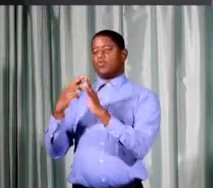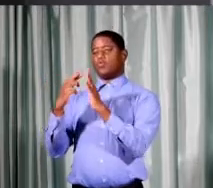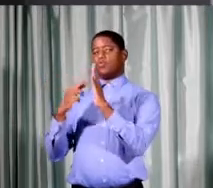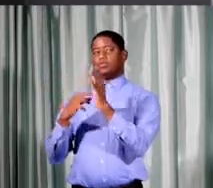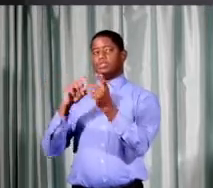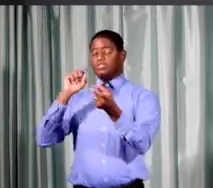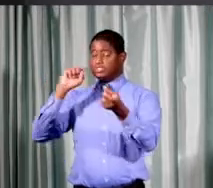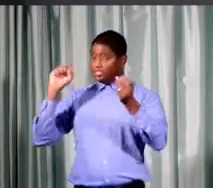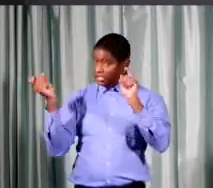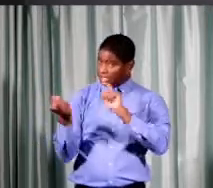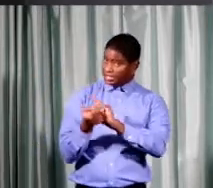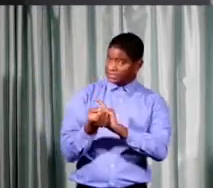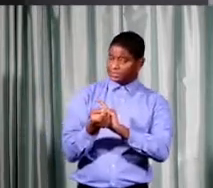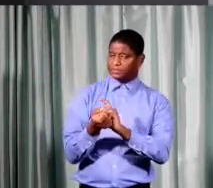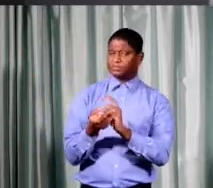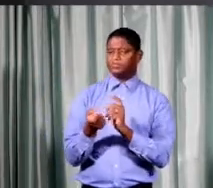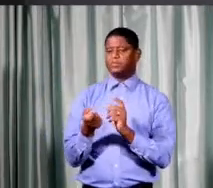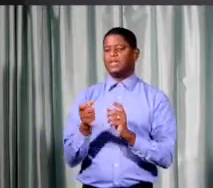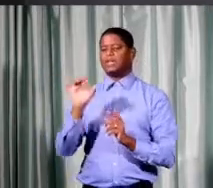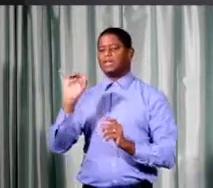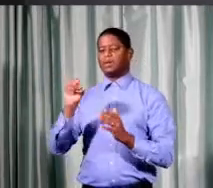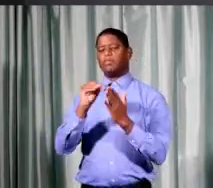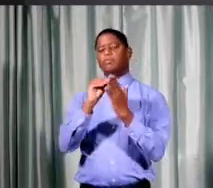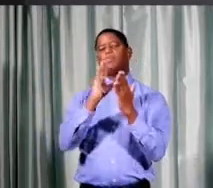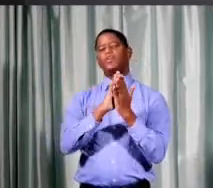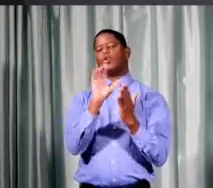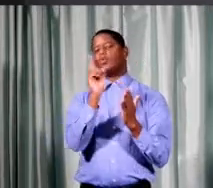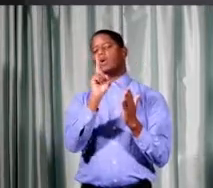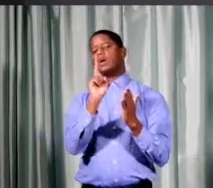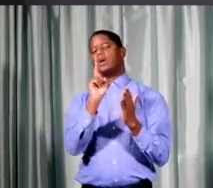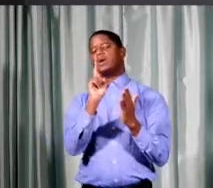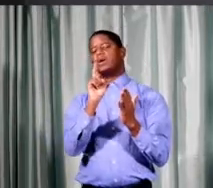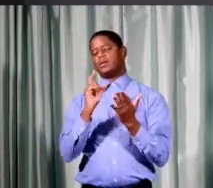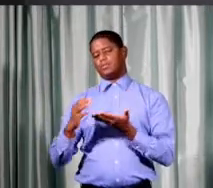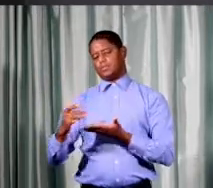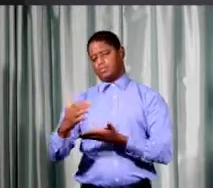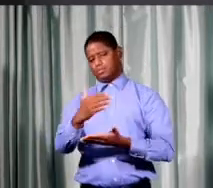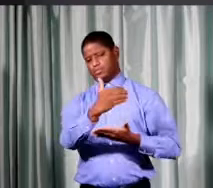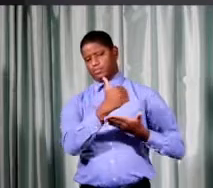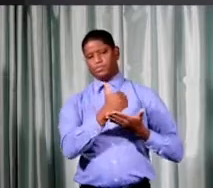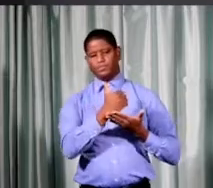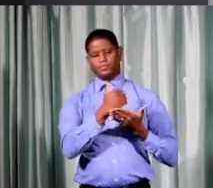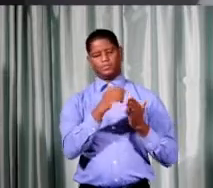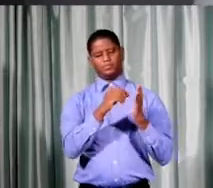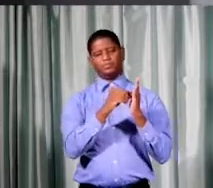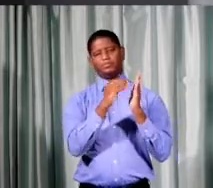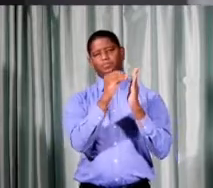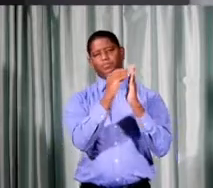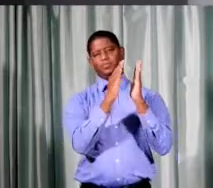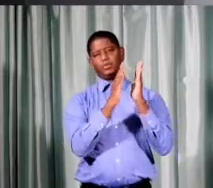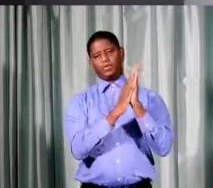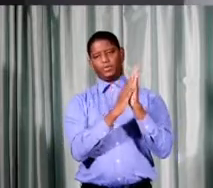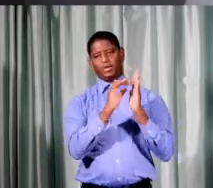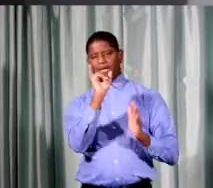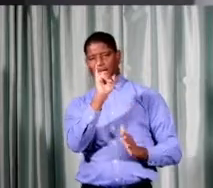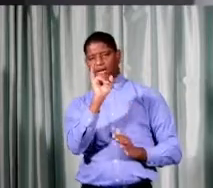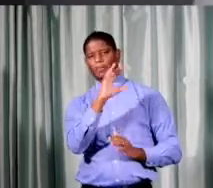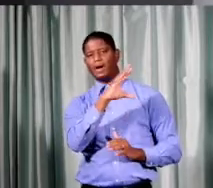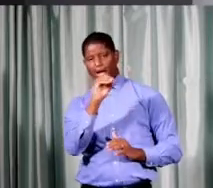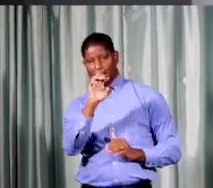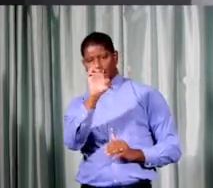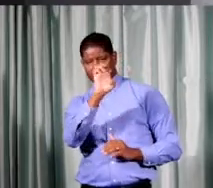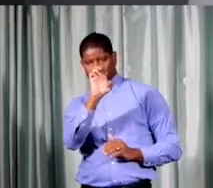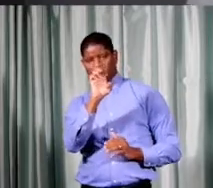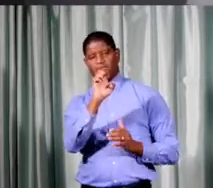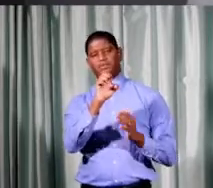income statement where people look. Now, what these things are, You have some US dollars.